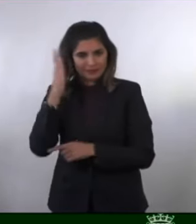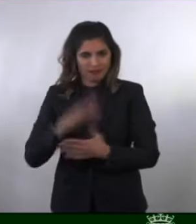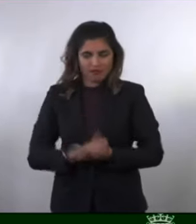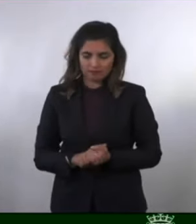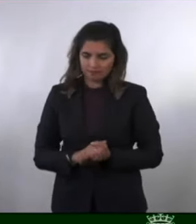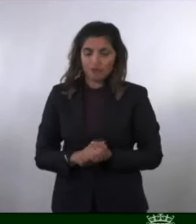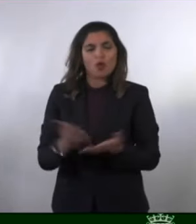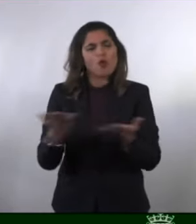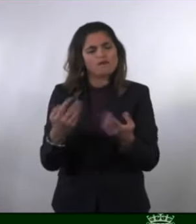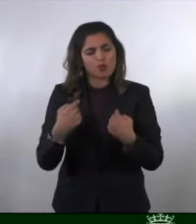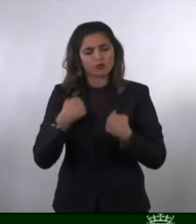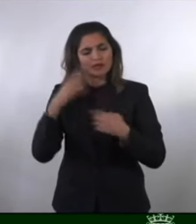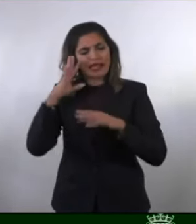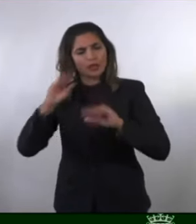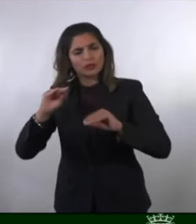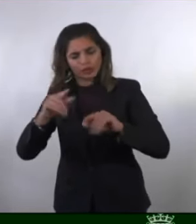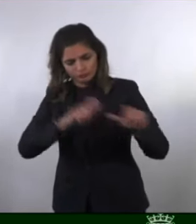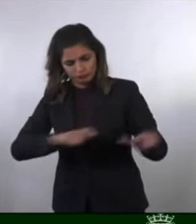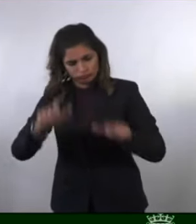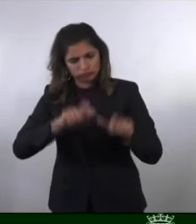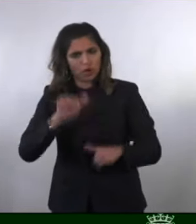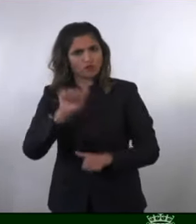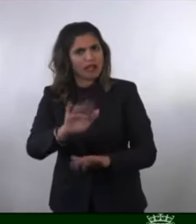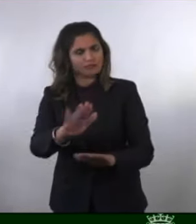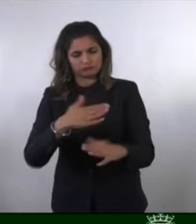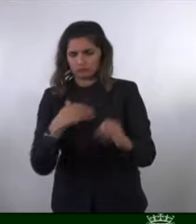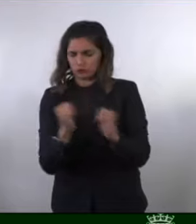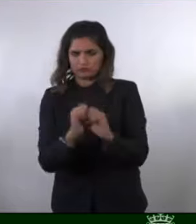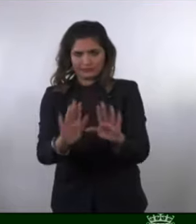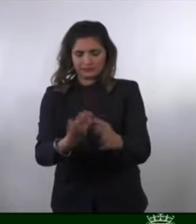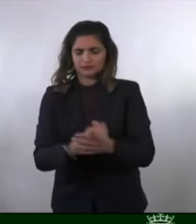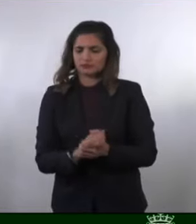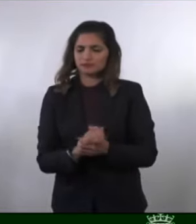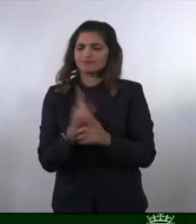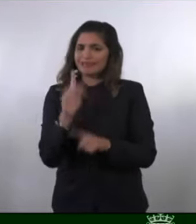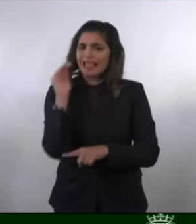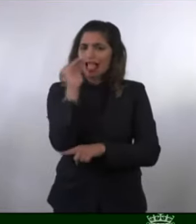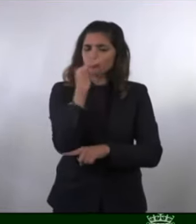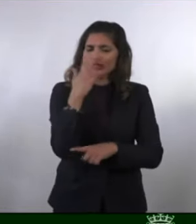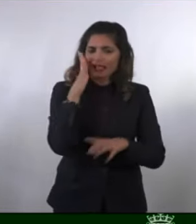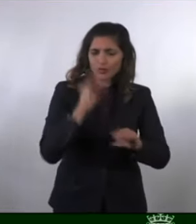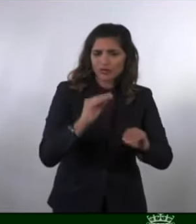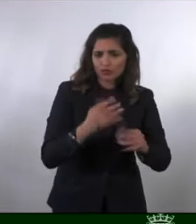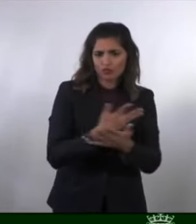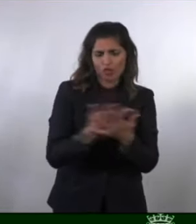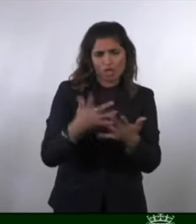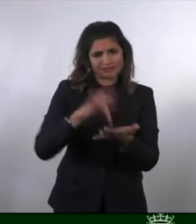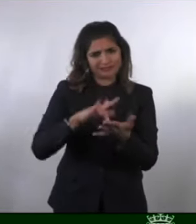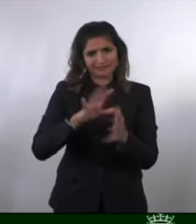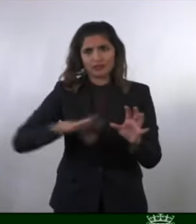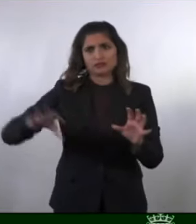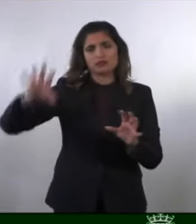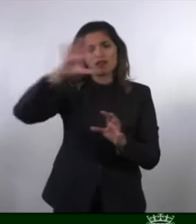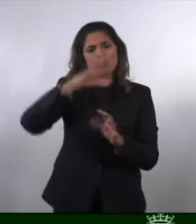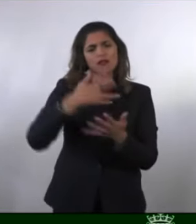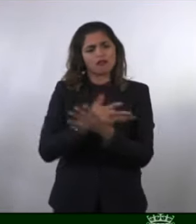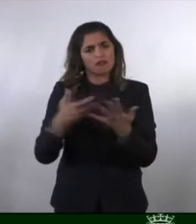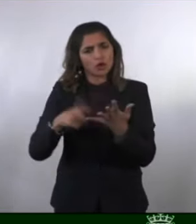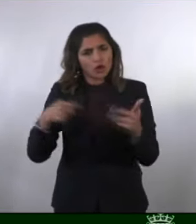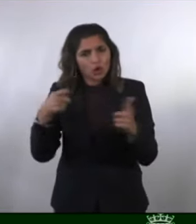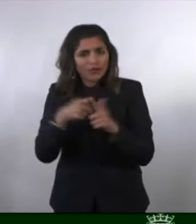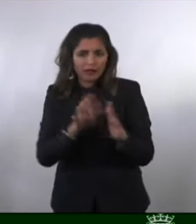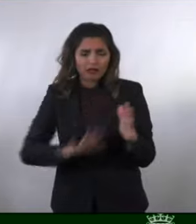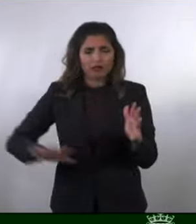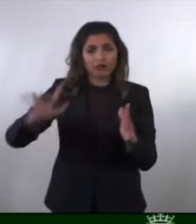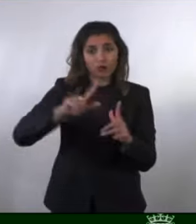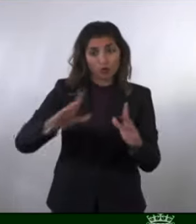sector provides an amazing parallel education for children, and there are many centres in Cumbria and across the UK. These centres are ready